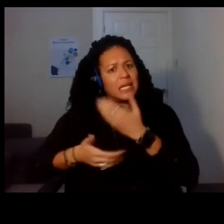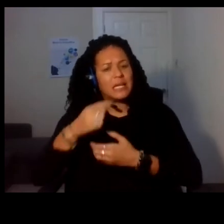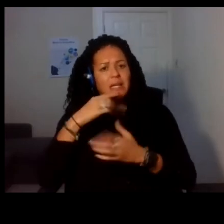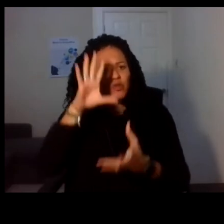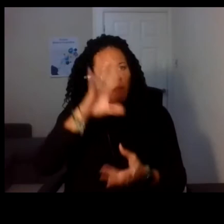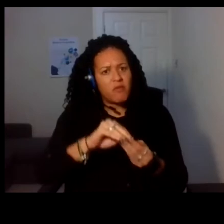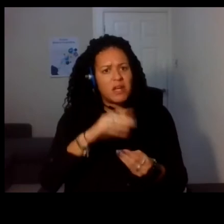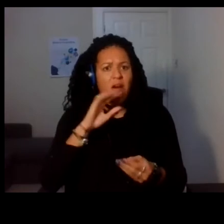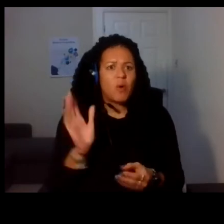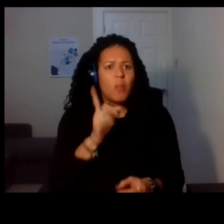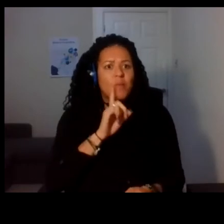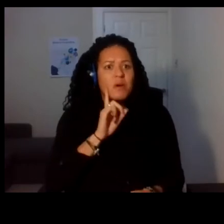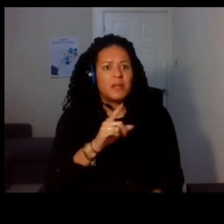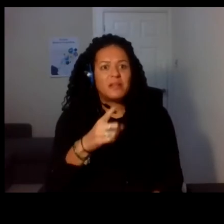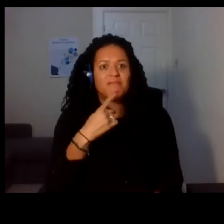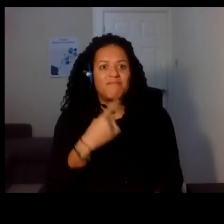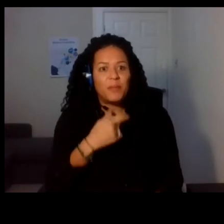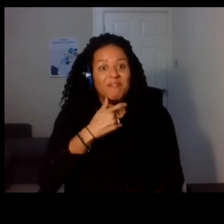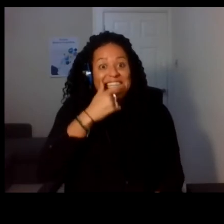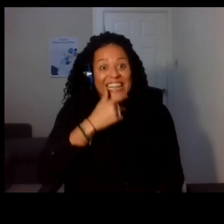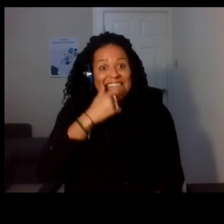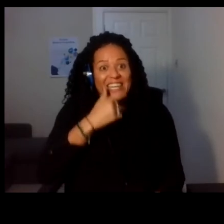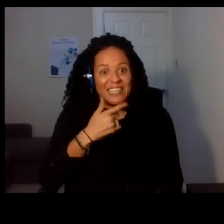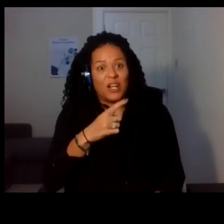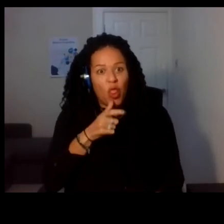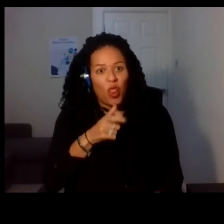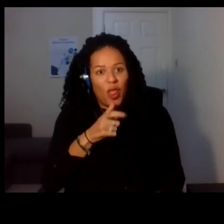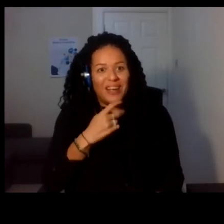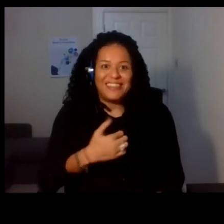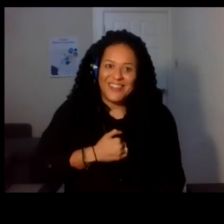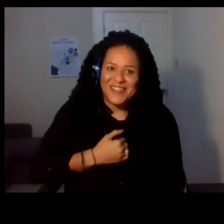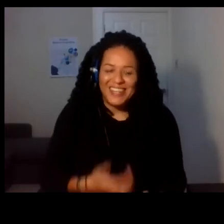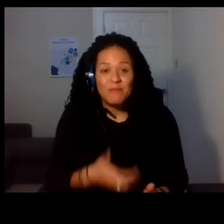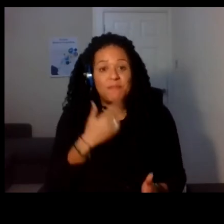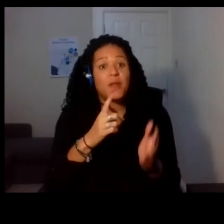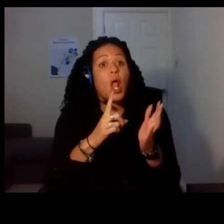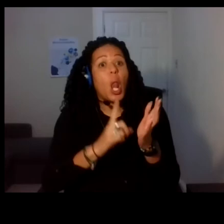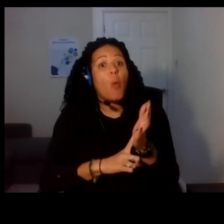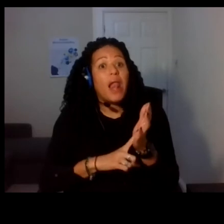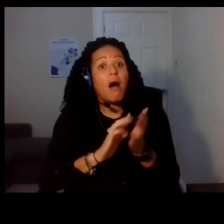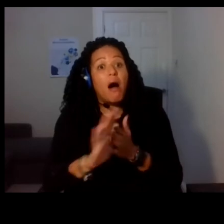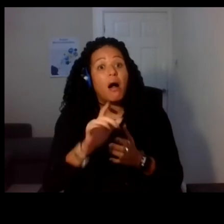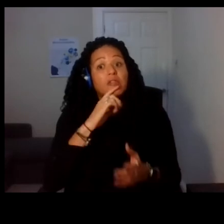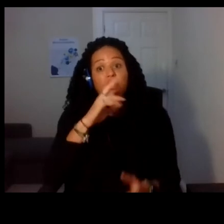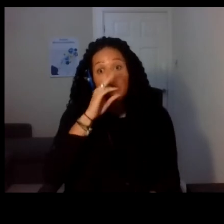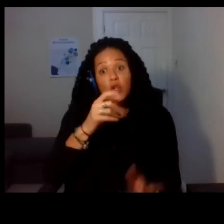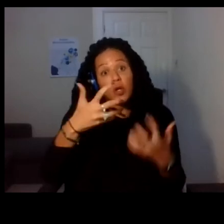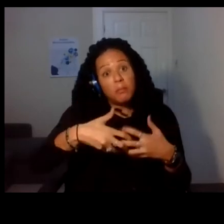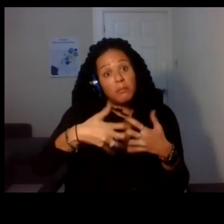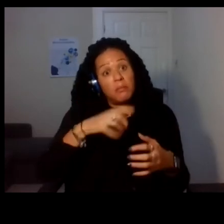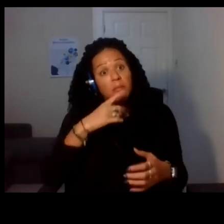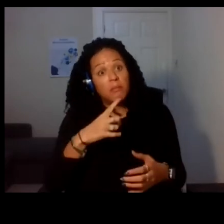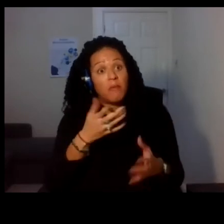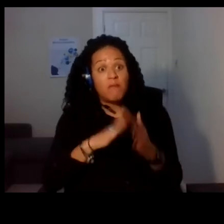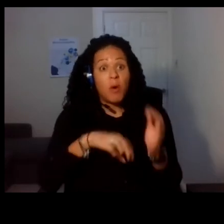a main historic summary. Sorry, I haven't got the right teeth in tonight. Lowena Hull, a young engineering prodigy from